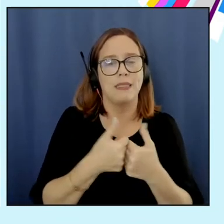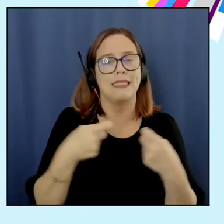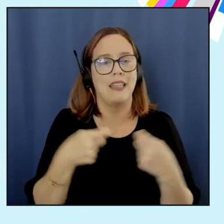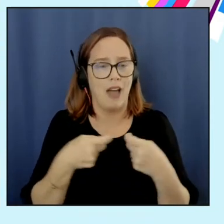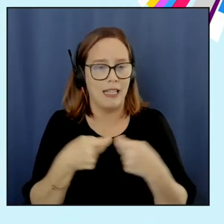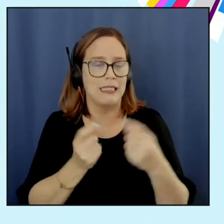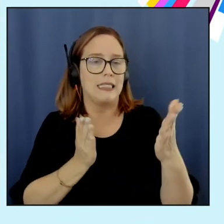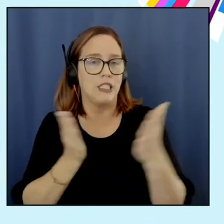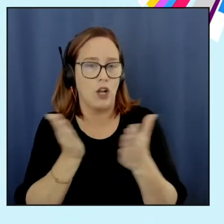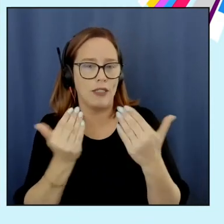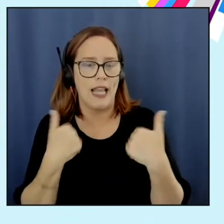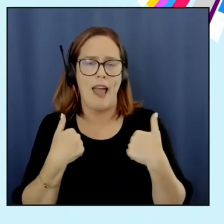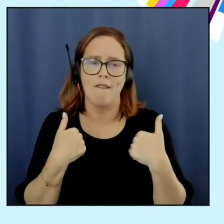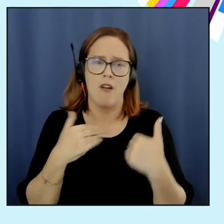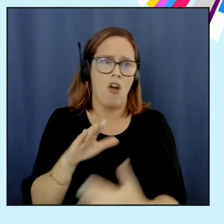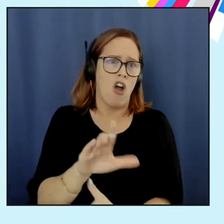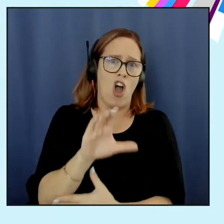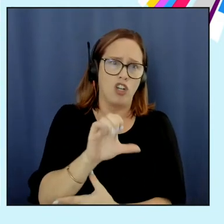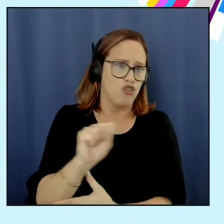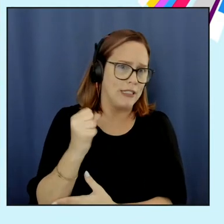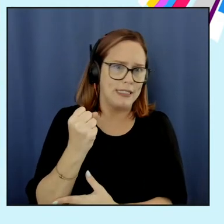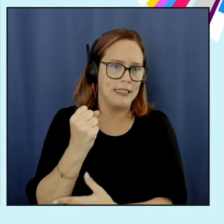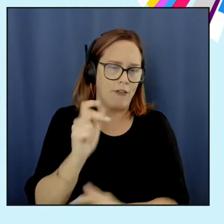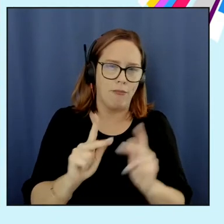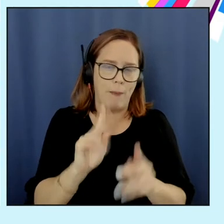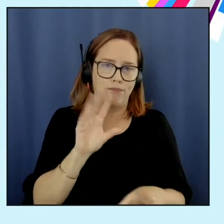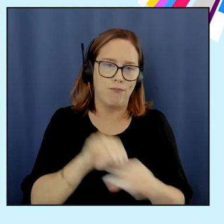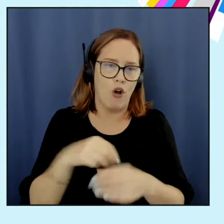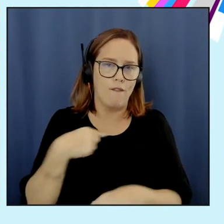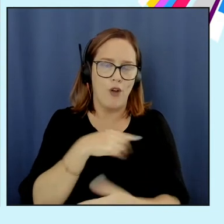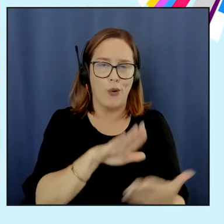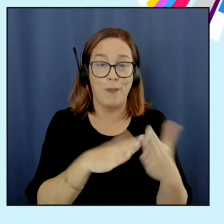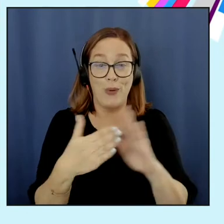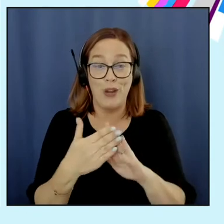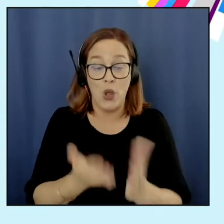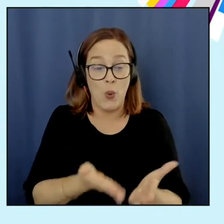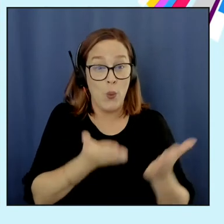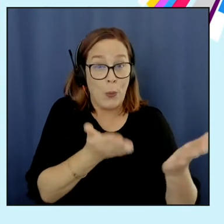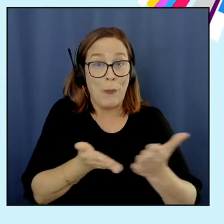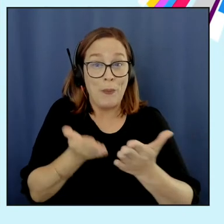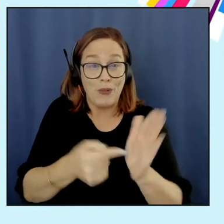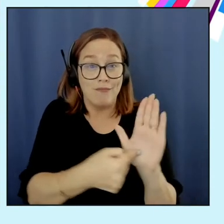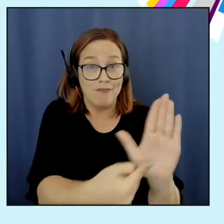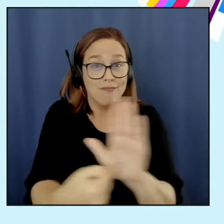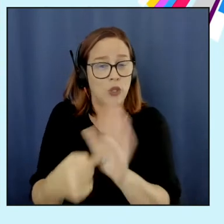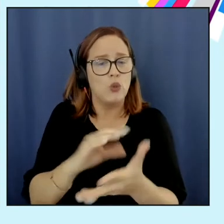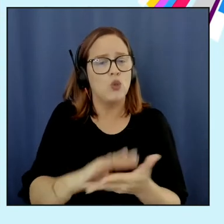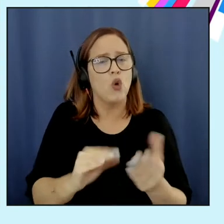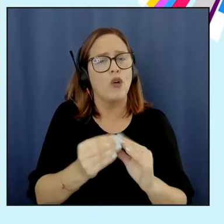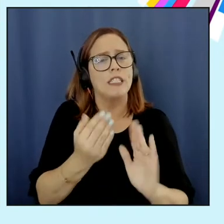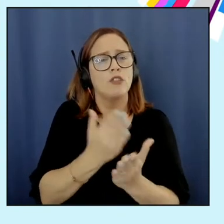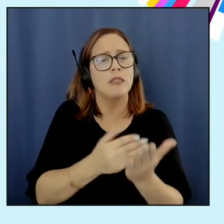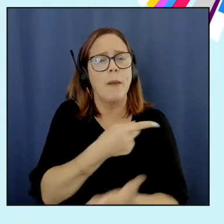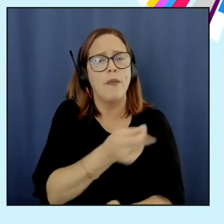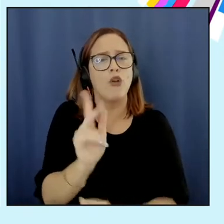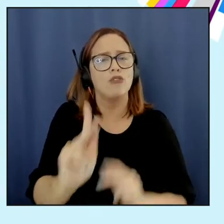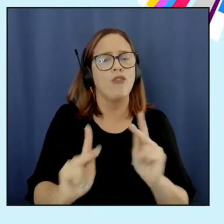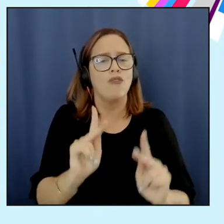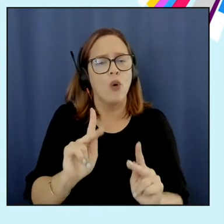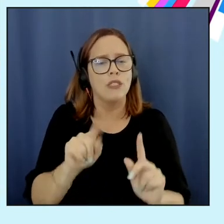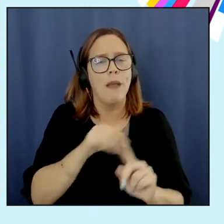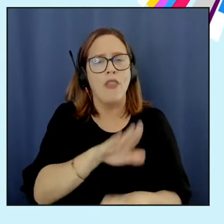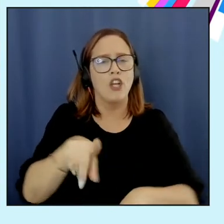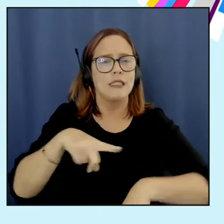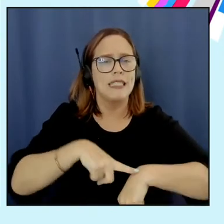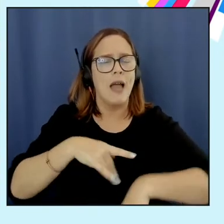there are hundreds of people who are a part of our community. And we've brought stories from some of those folks about the times they've felt